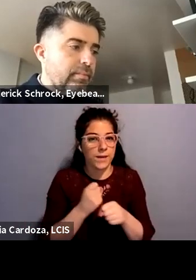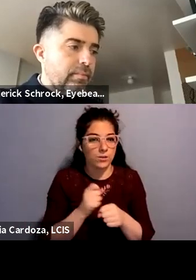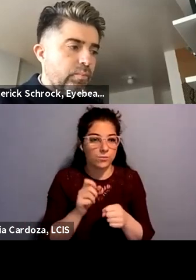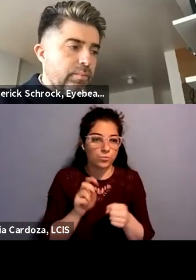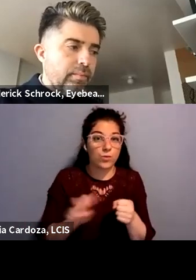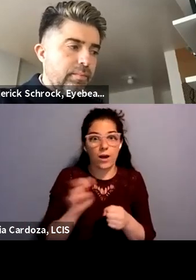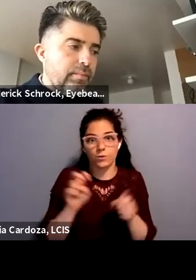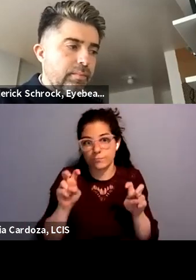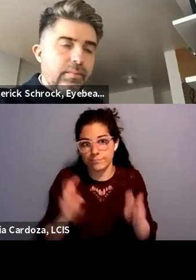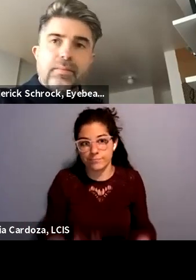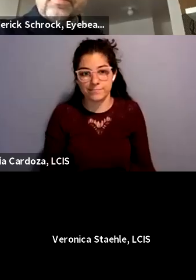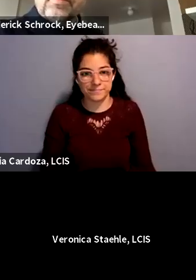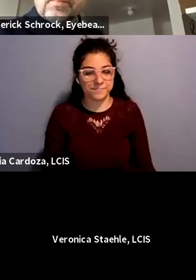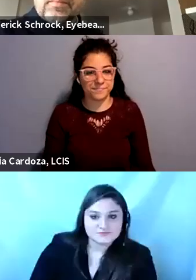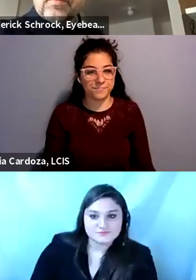speak.